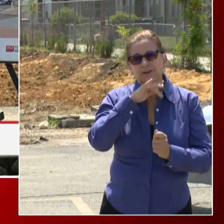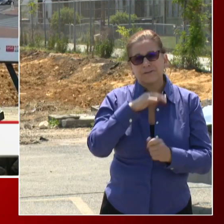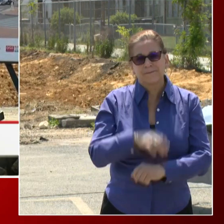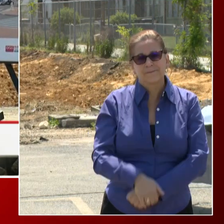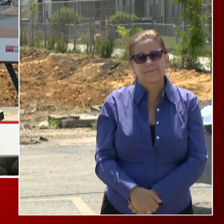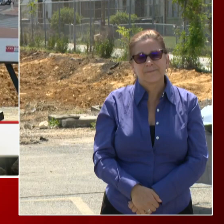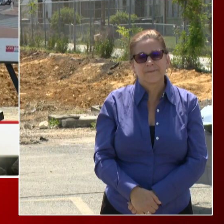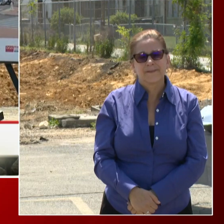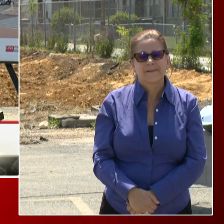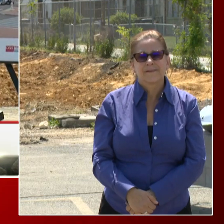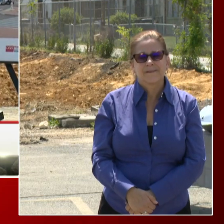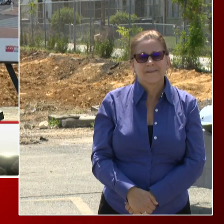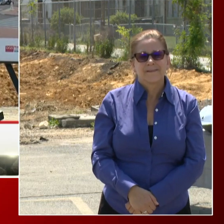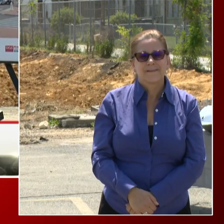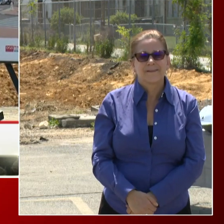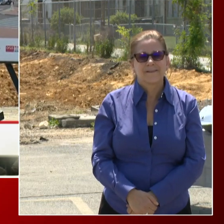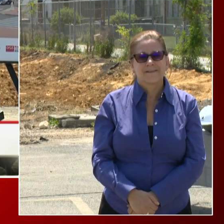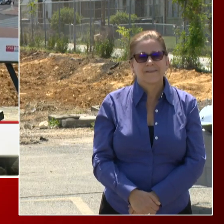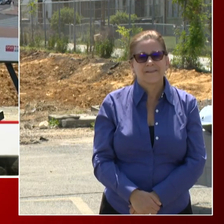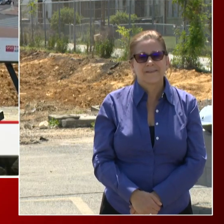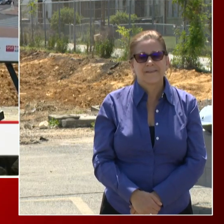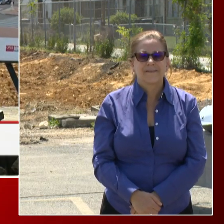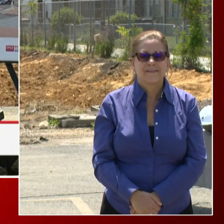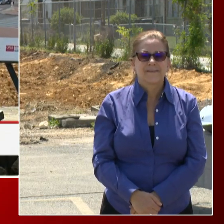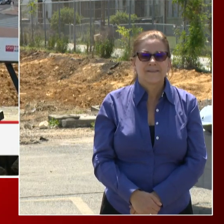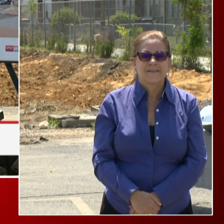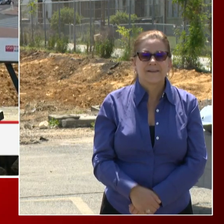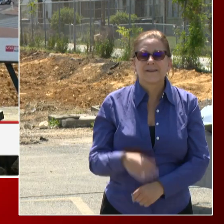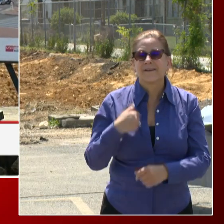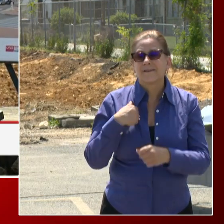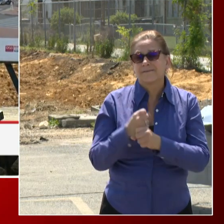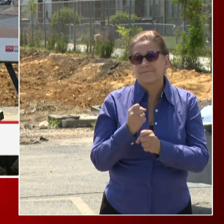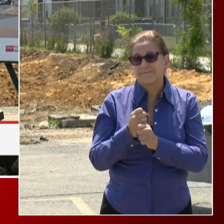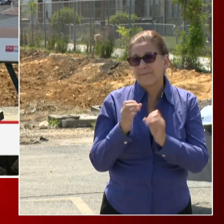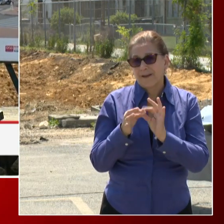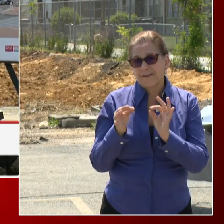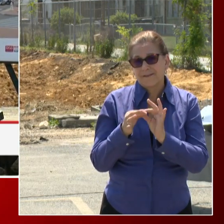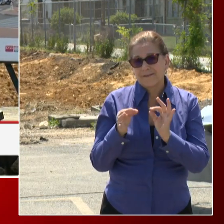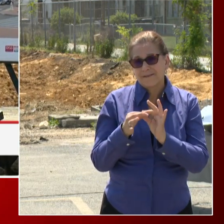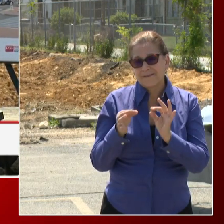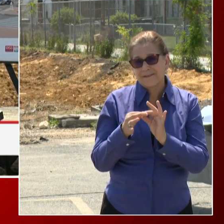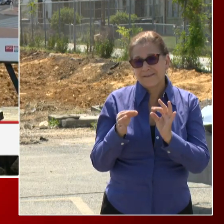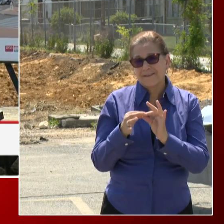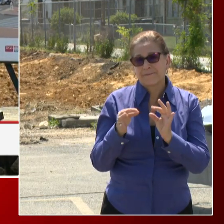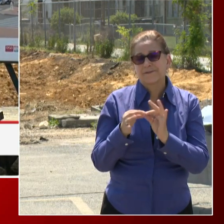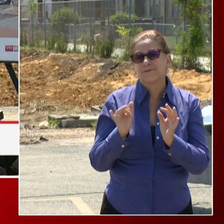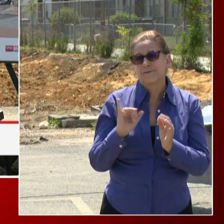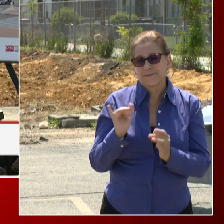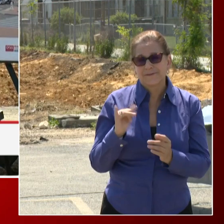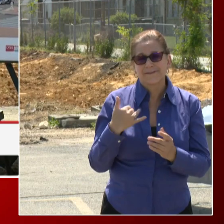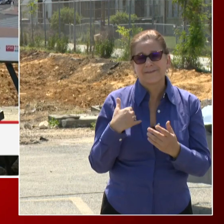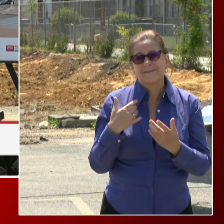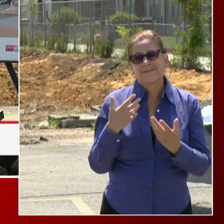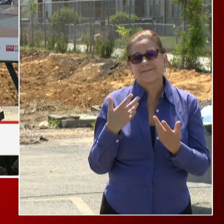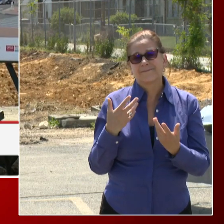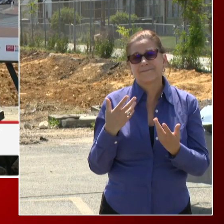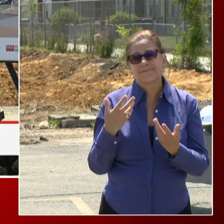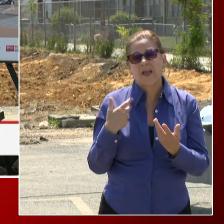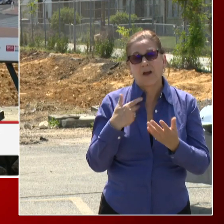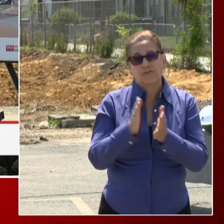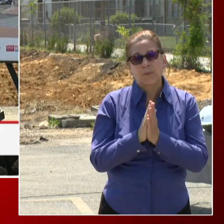do make all my public comments these days with this request as well, and that is that everybody